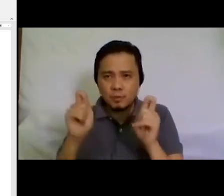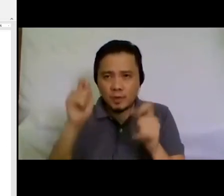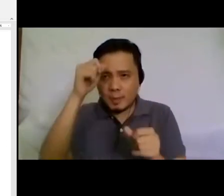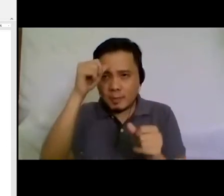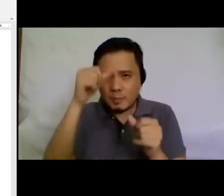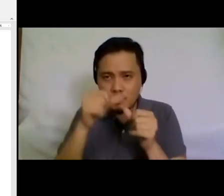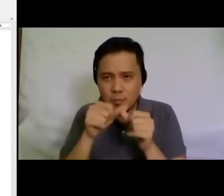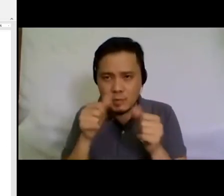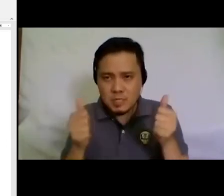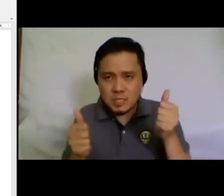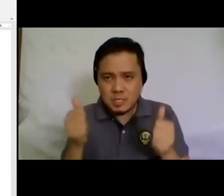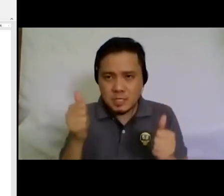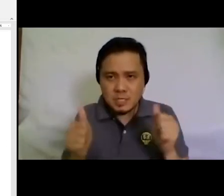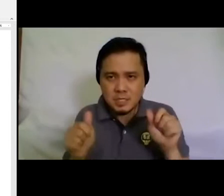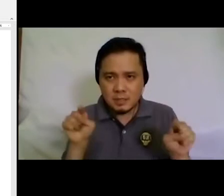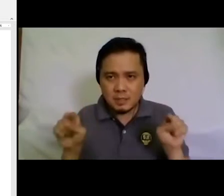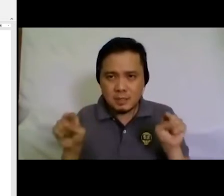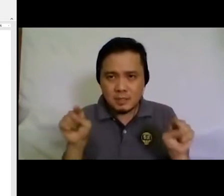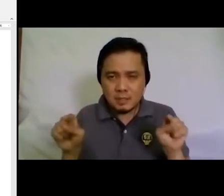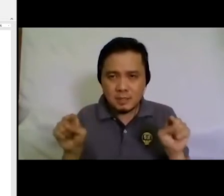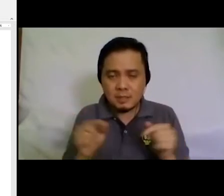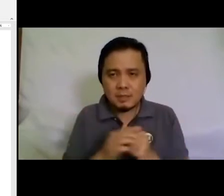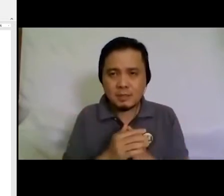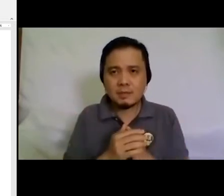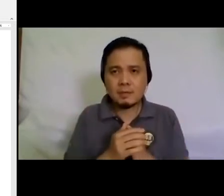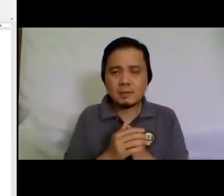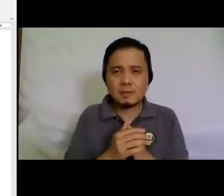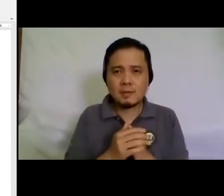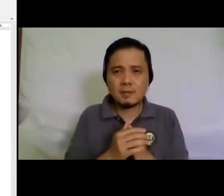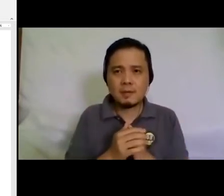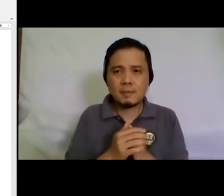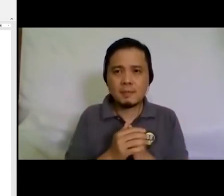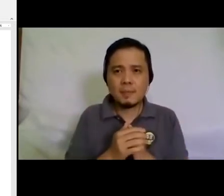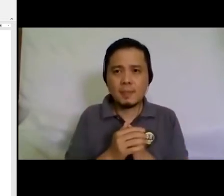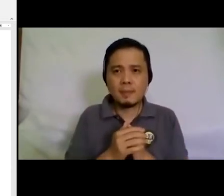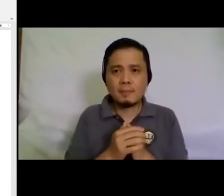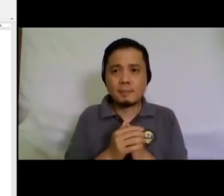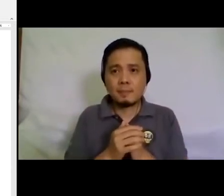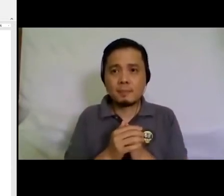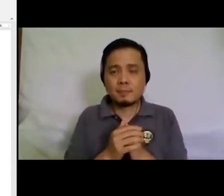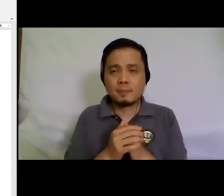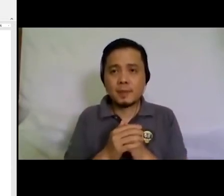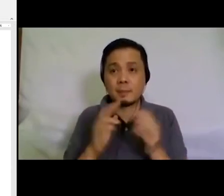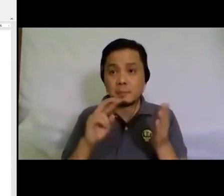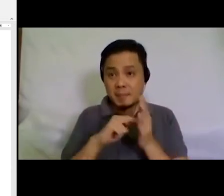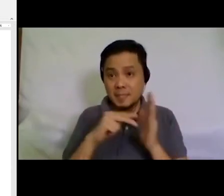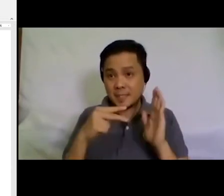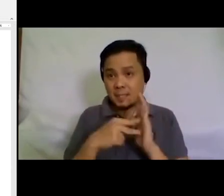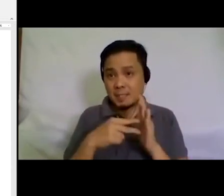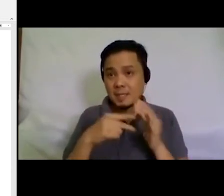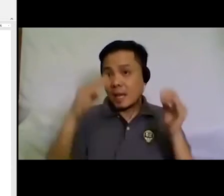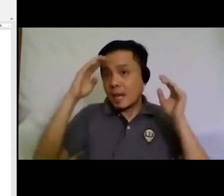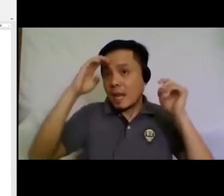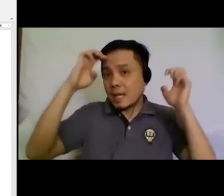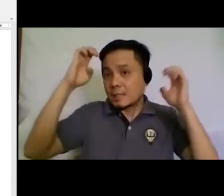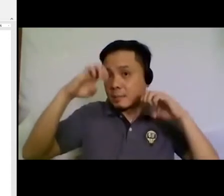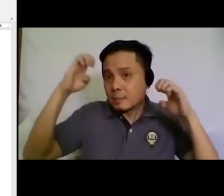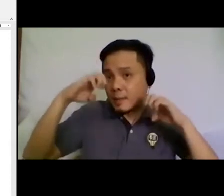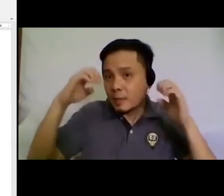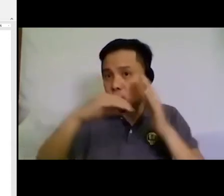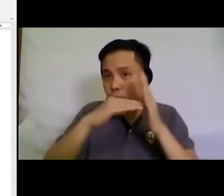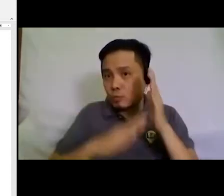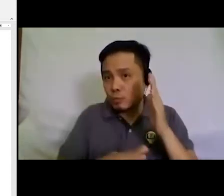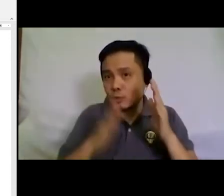And do we expect people to learn by the book itself or through a teacher?